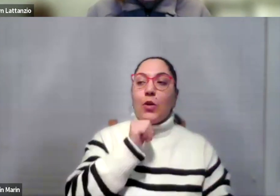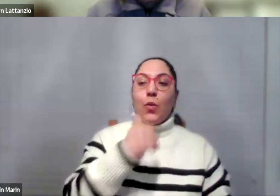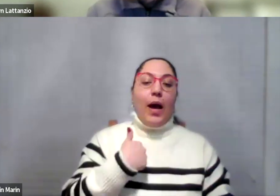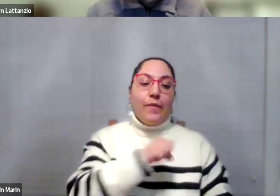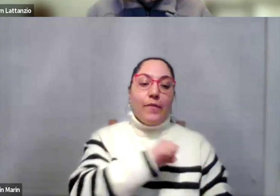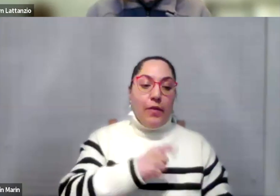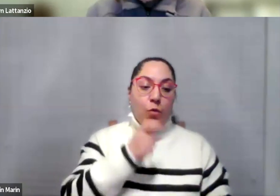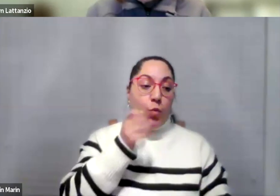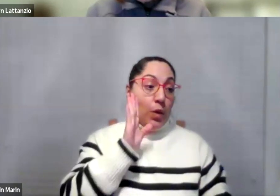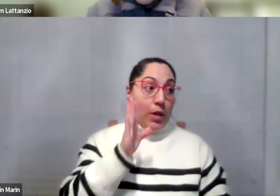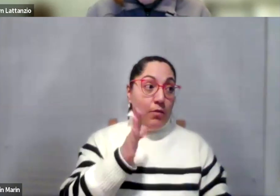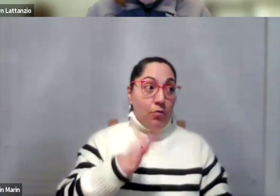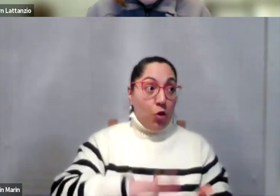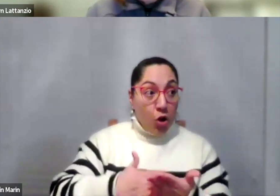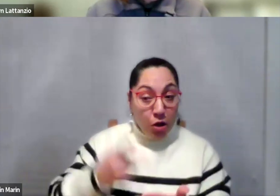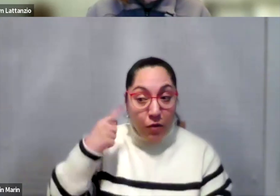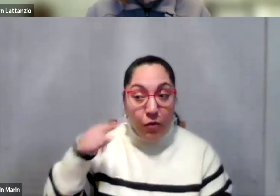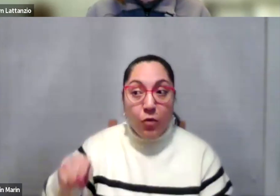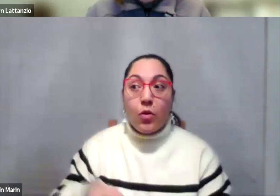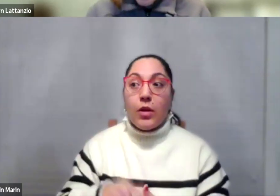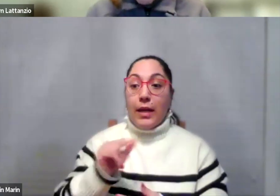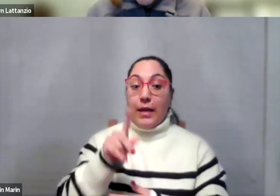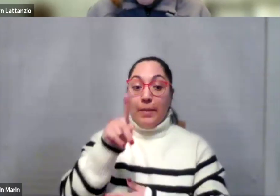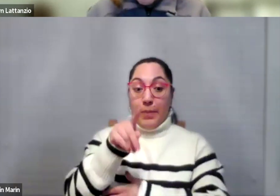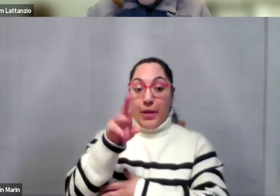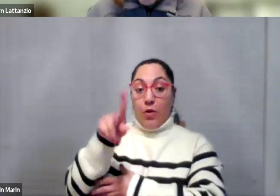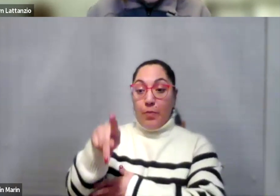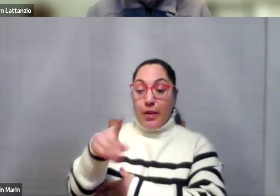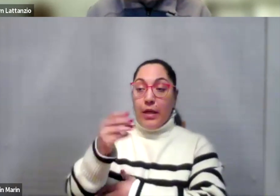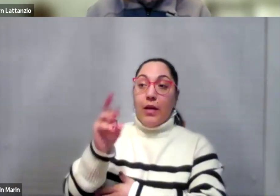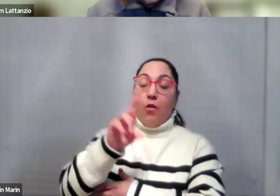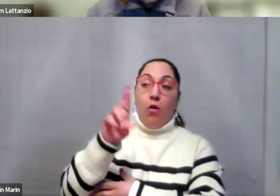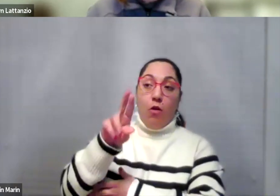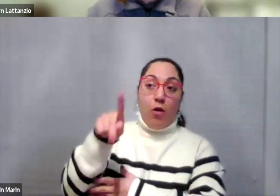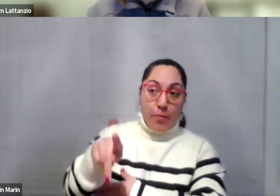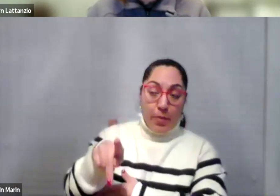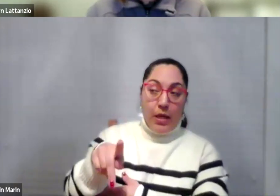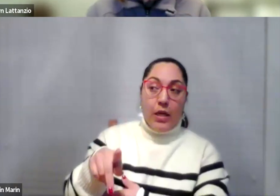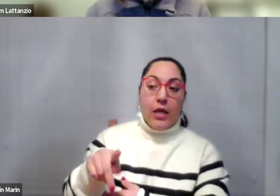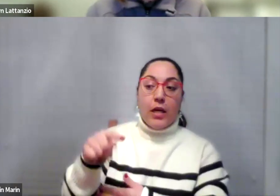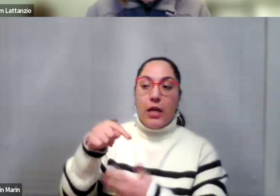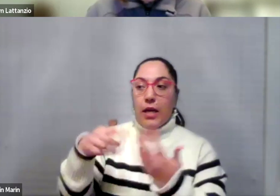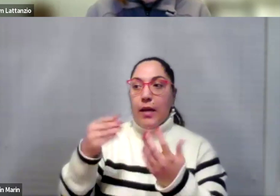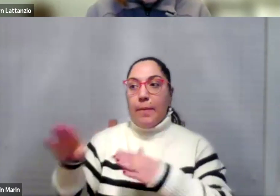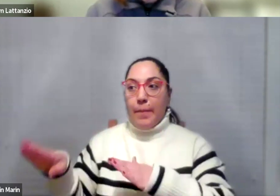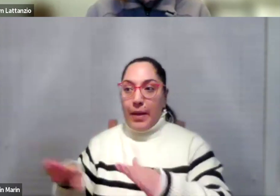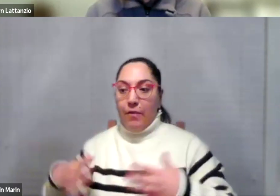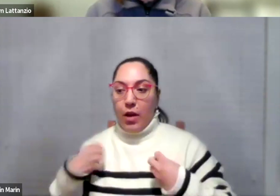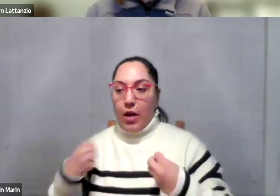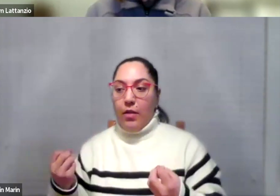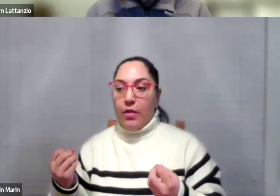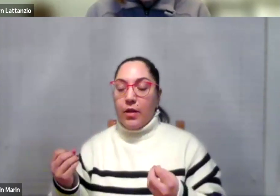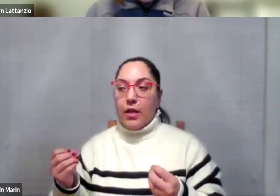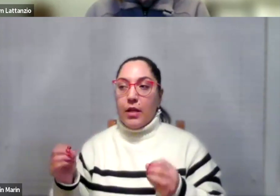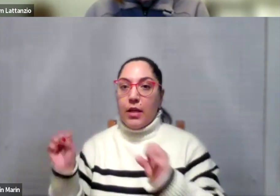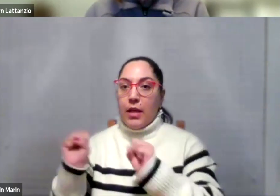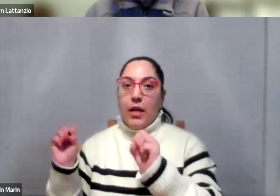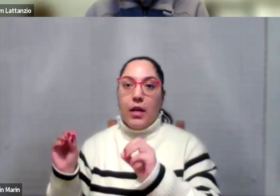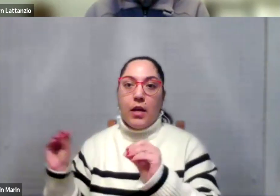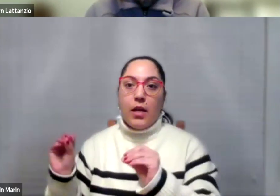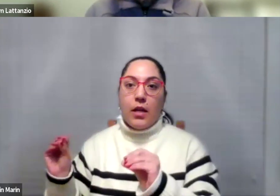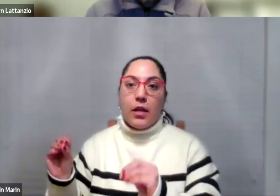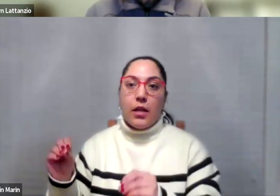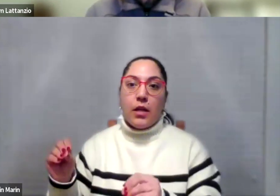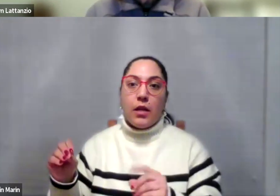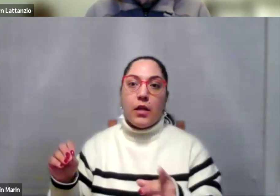individuals, and the PRP and the RRPs and the behavioral health world. Sean, real quick, somebody's asking